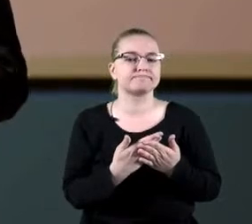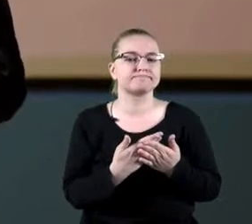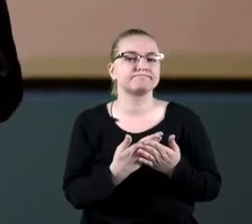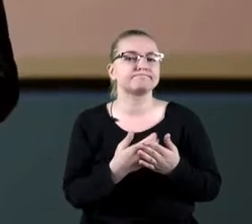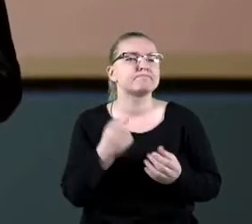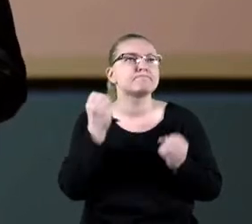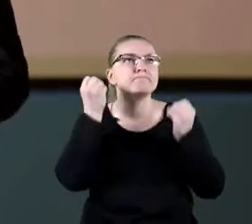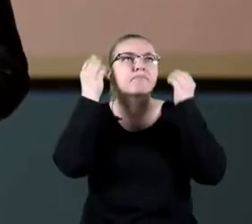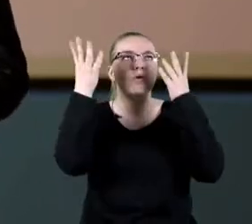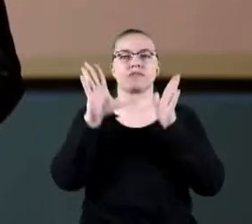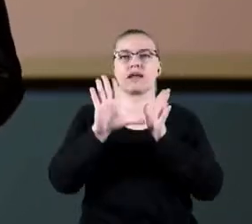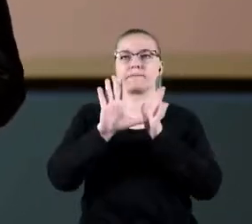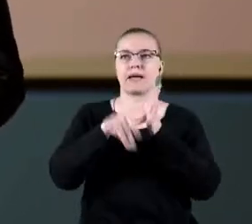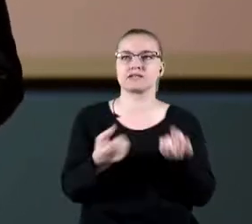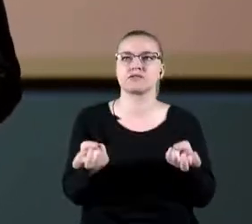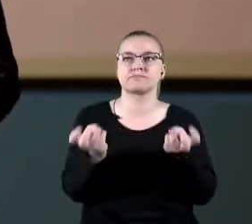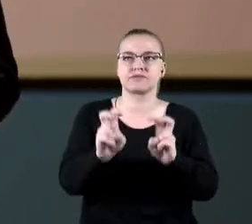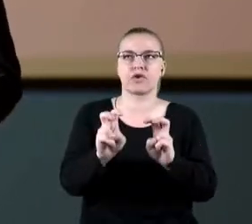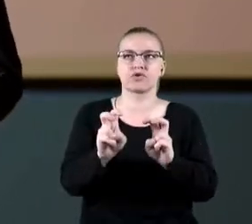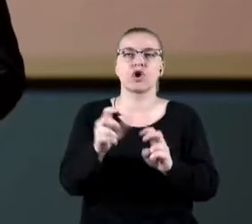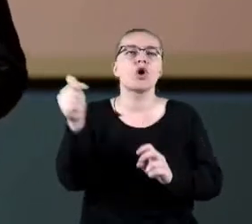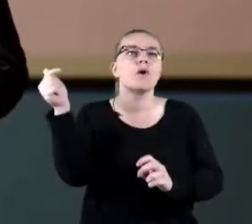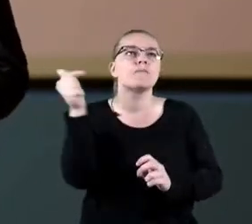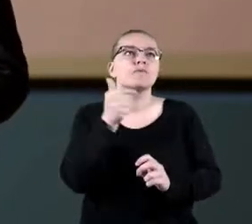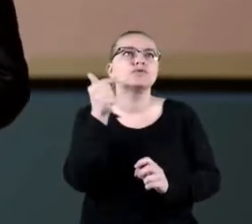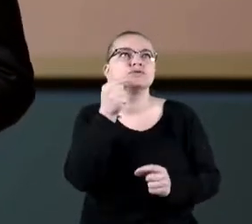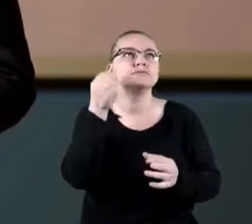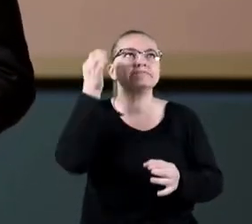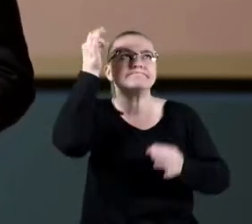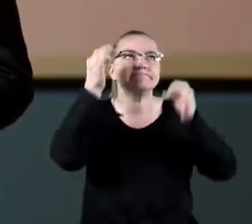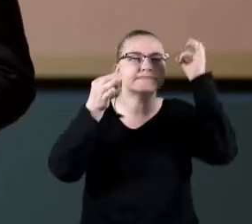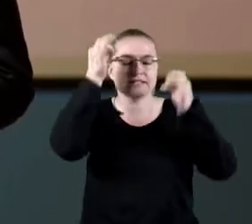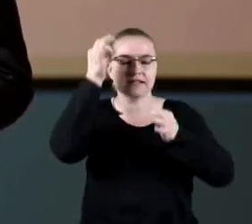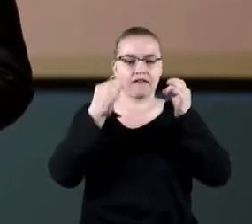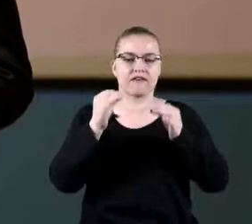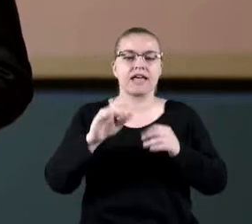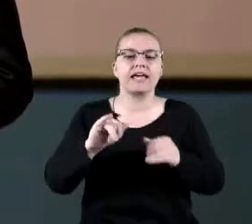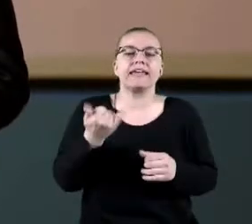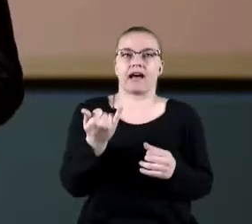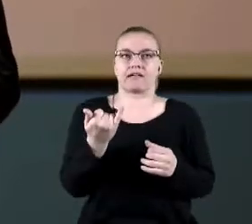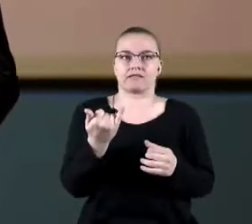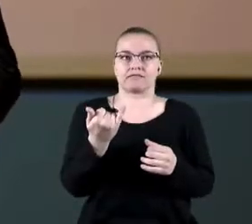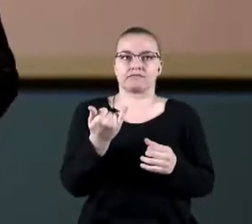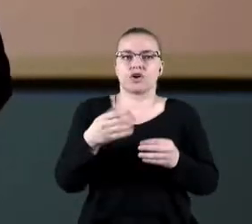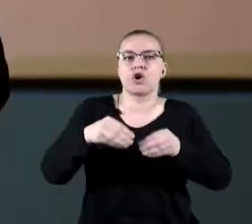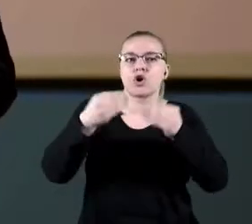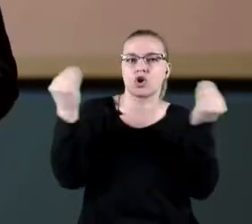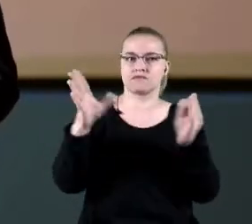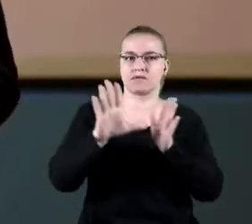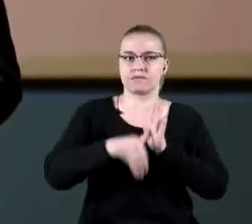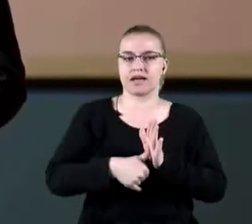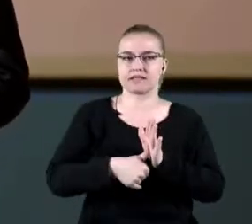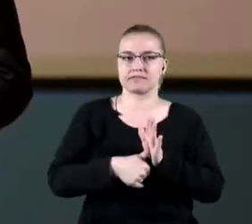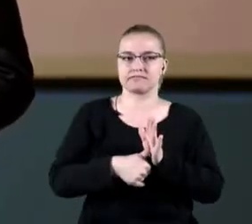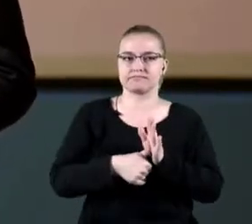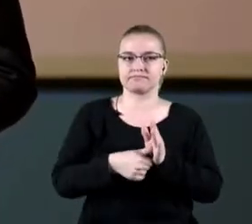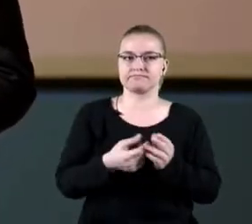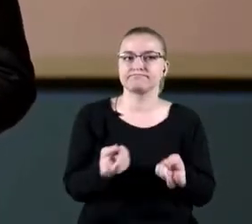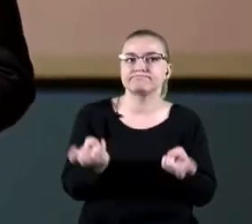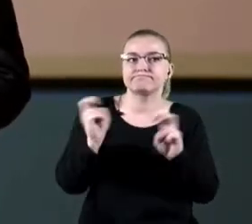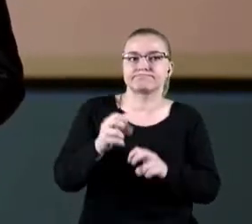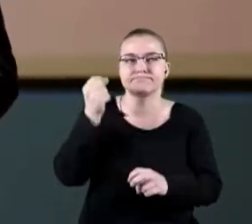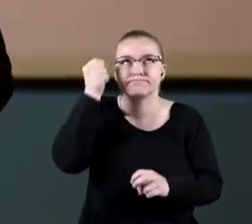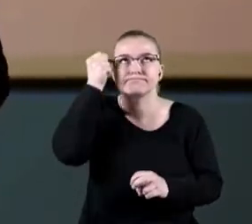urbanization and these very complicated mechanisms governing the cities, there